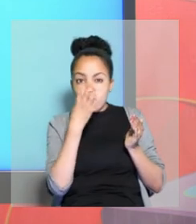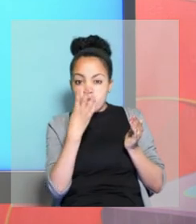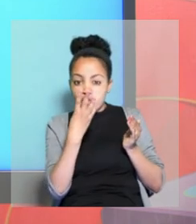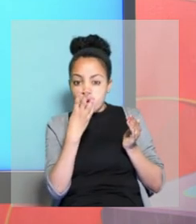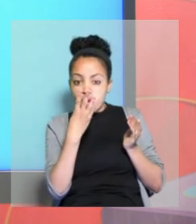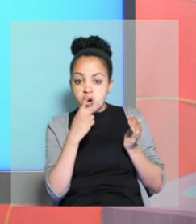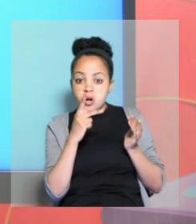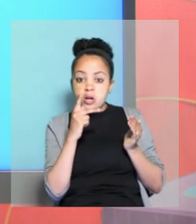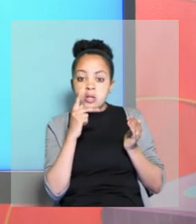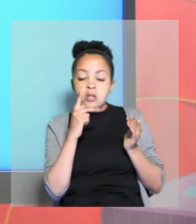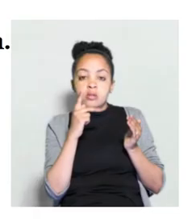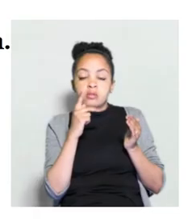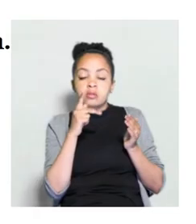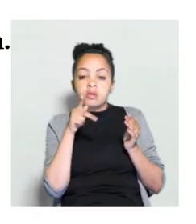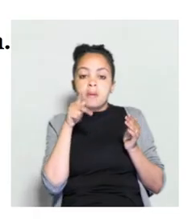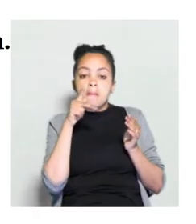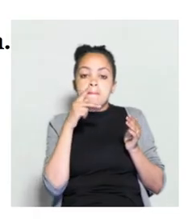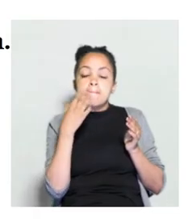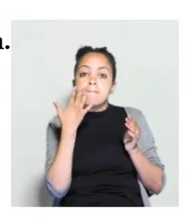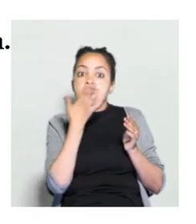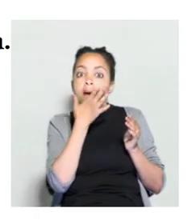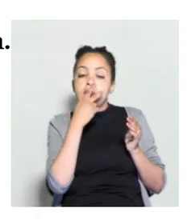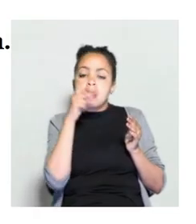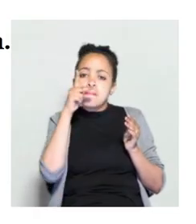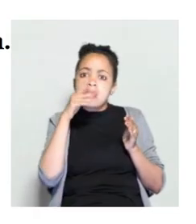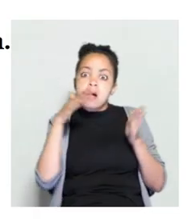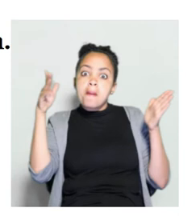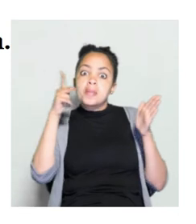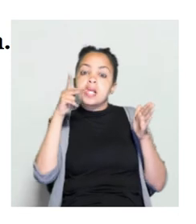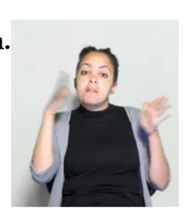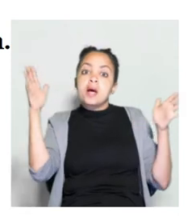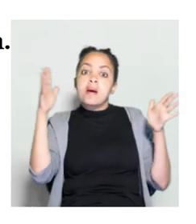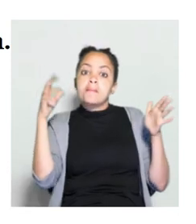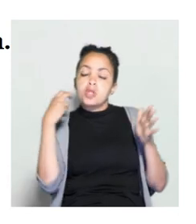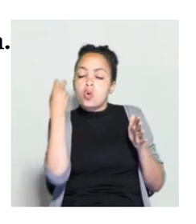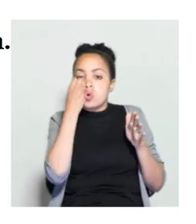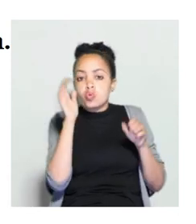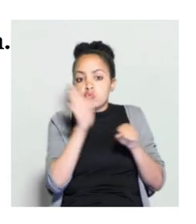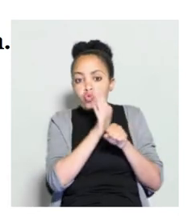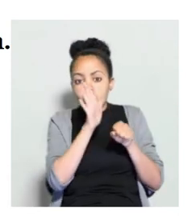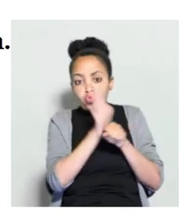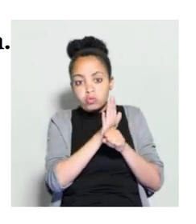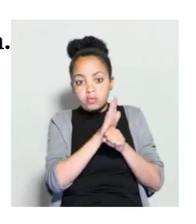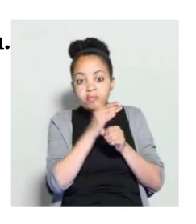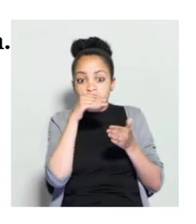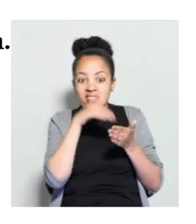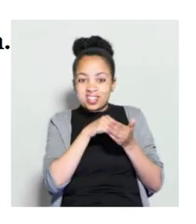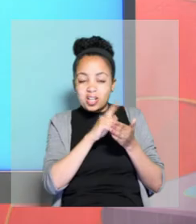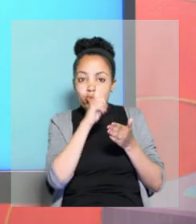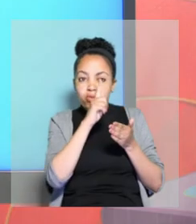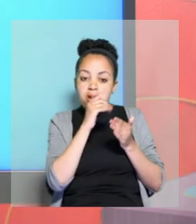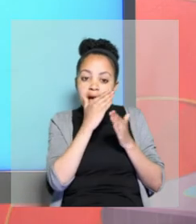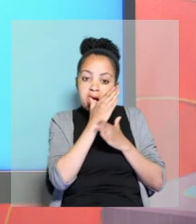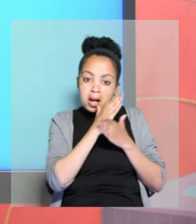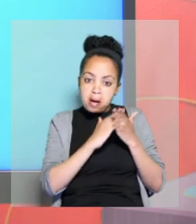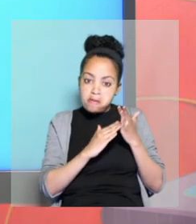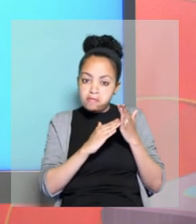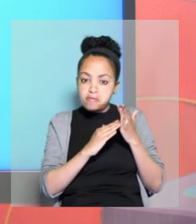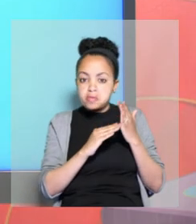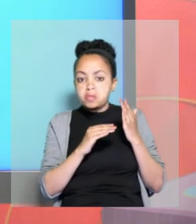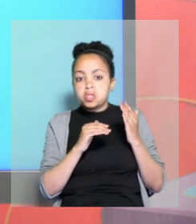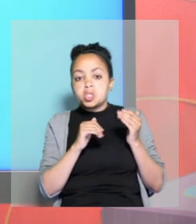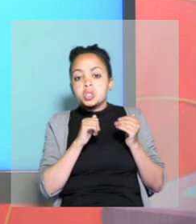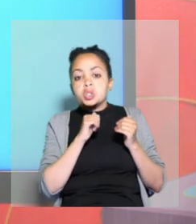or homozygous dominant, which is P capital, and again 1 over 2, which is